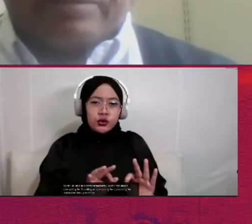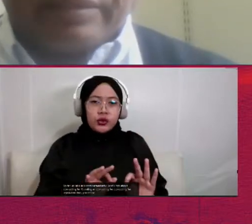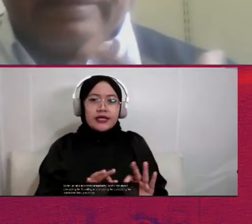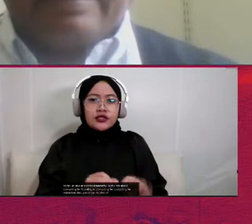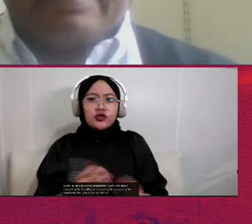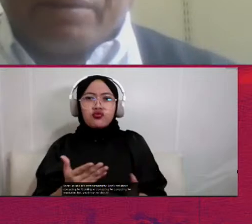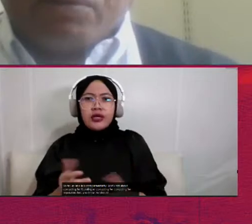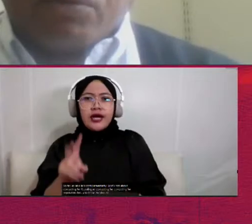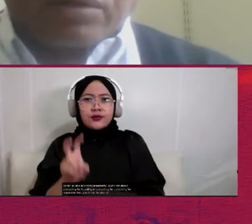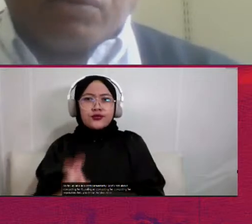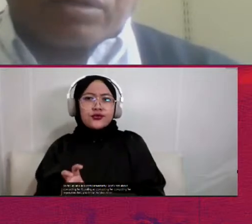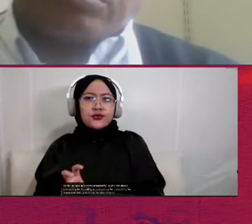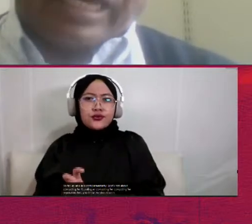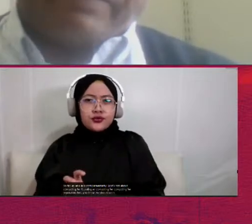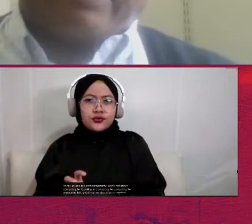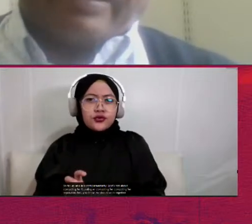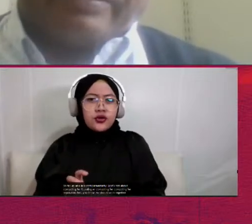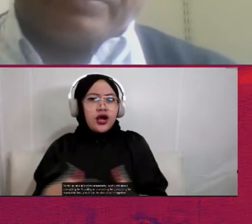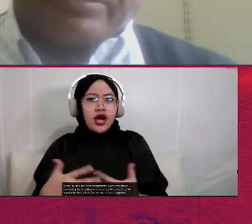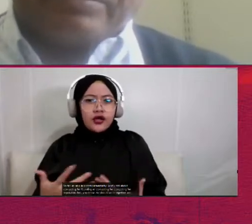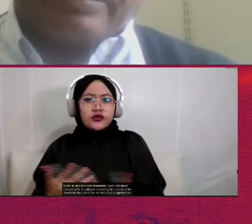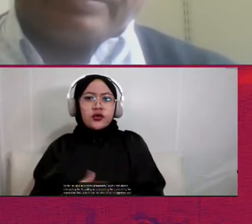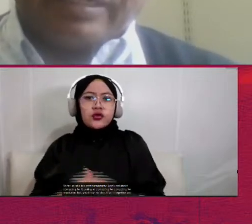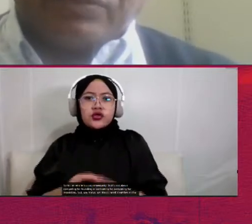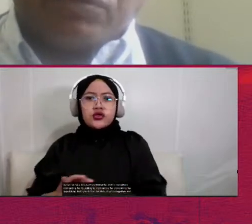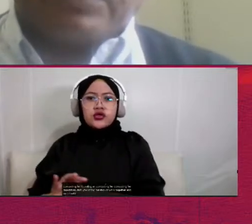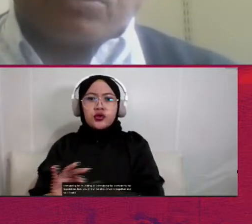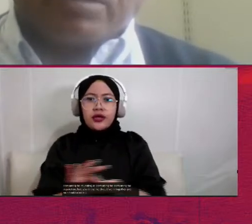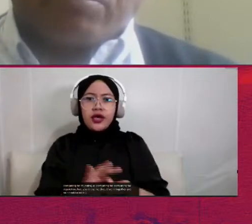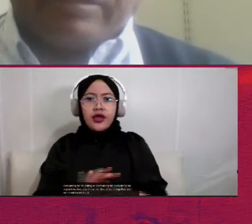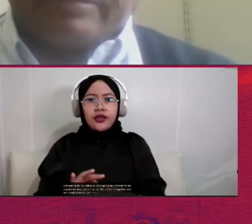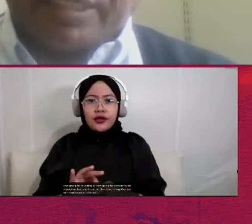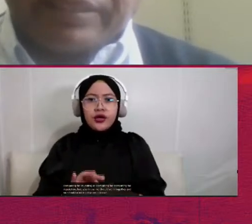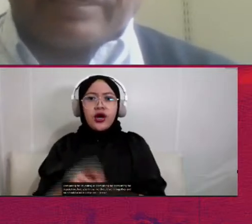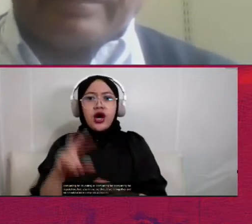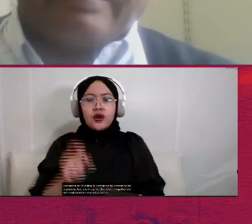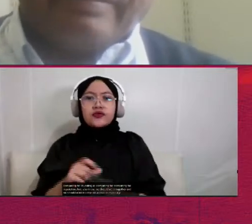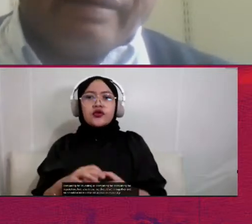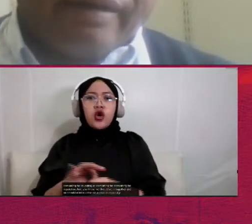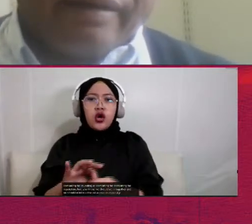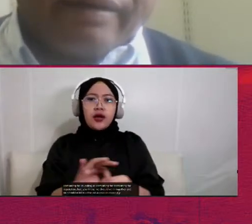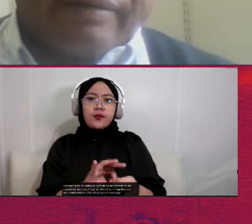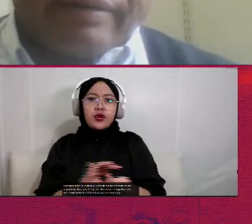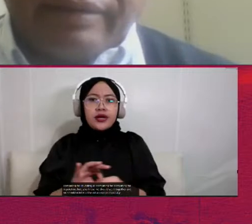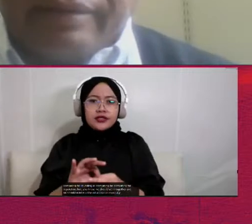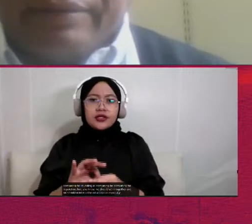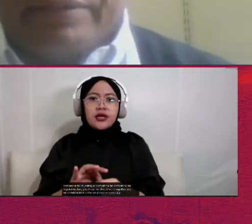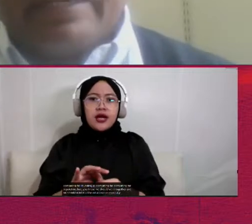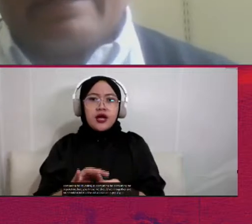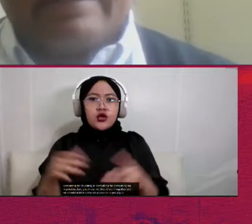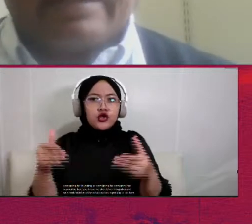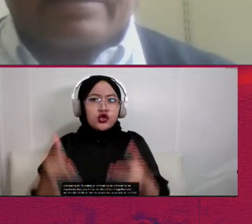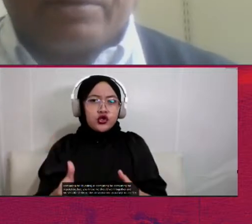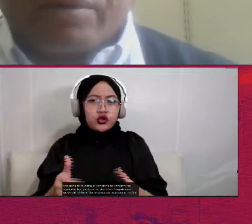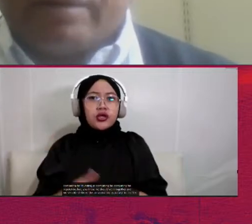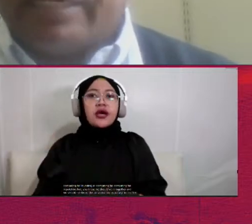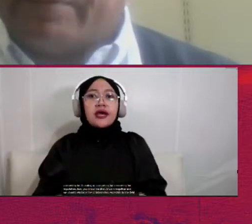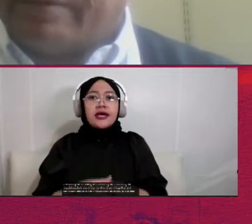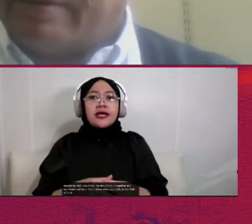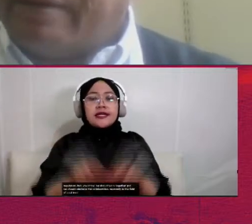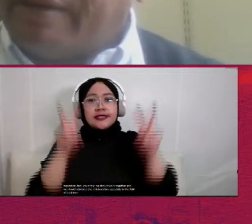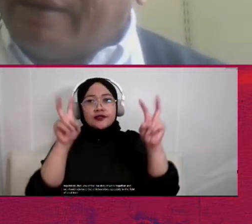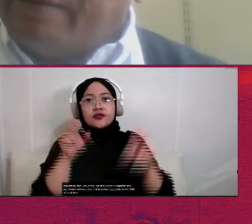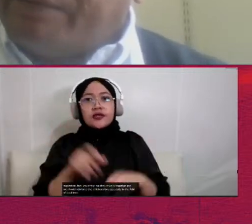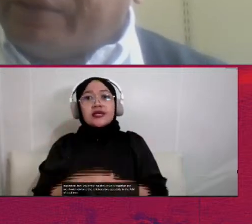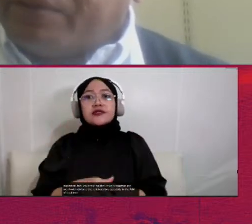we should work together, and we should reinforce the collaboration, especially in the field at local